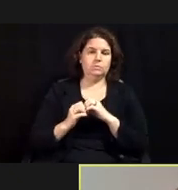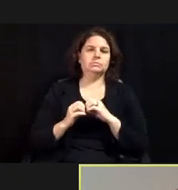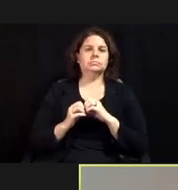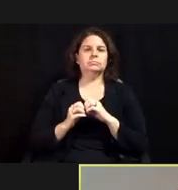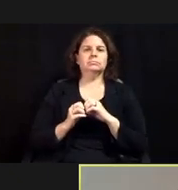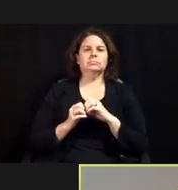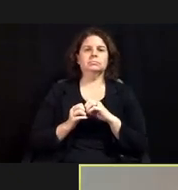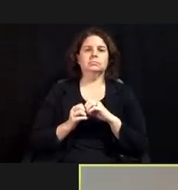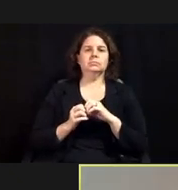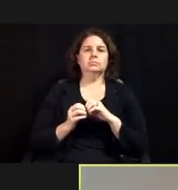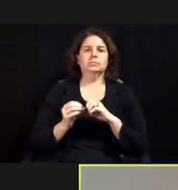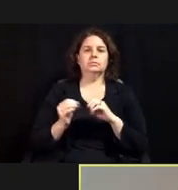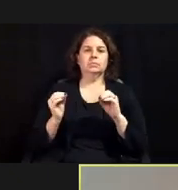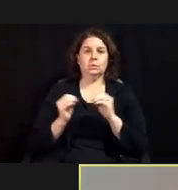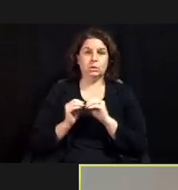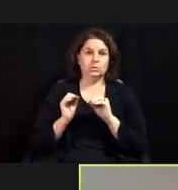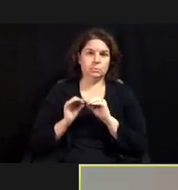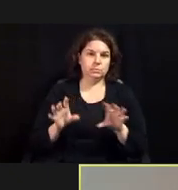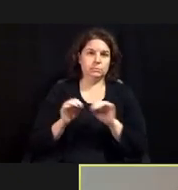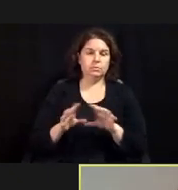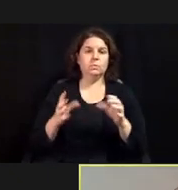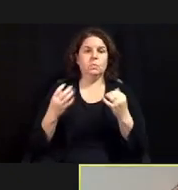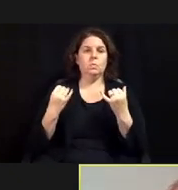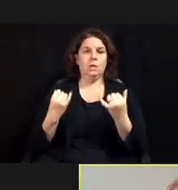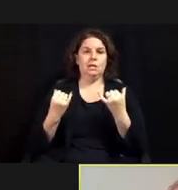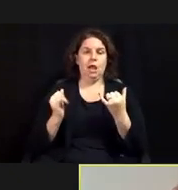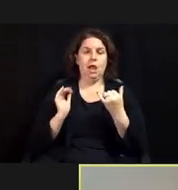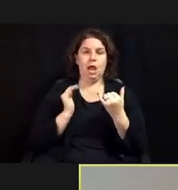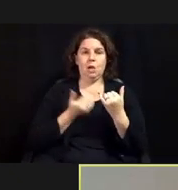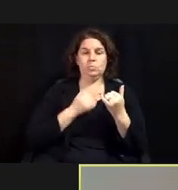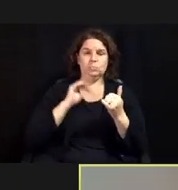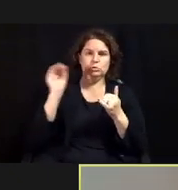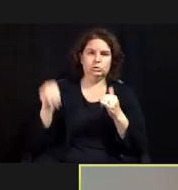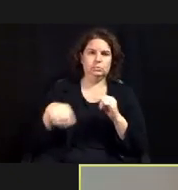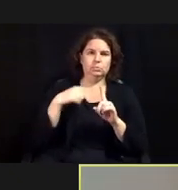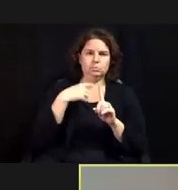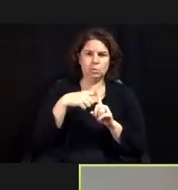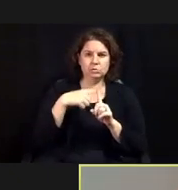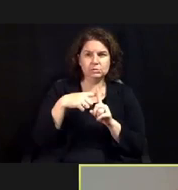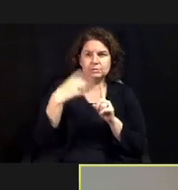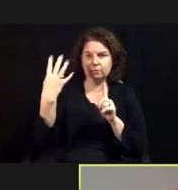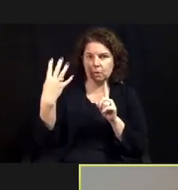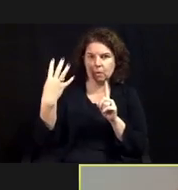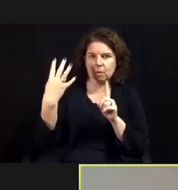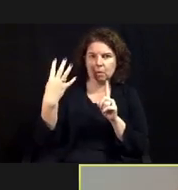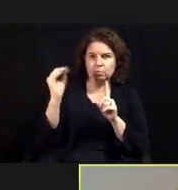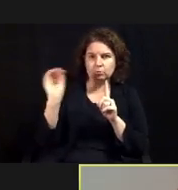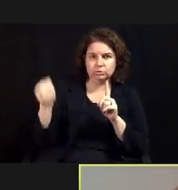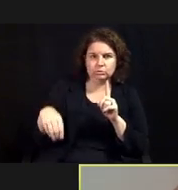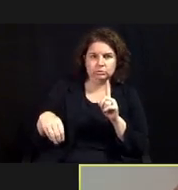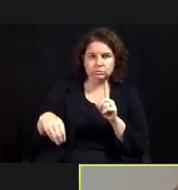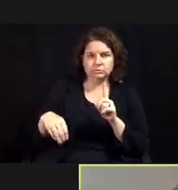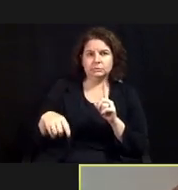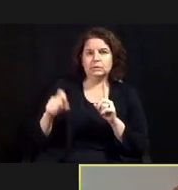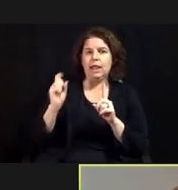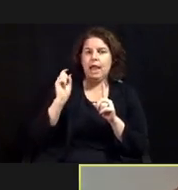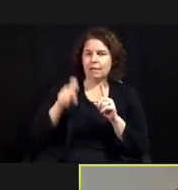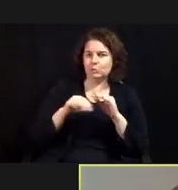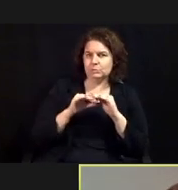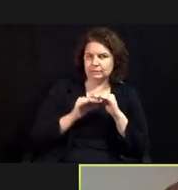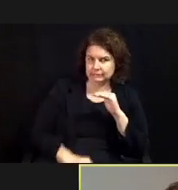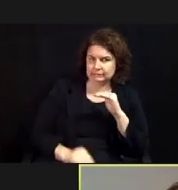now, our countywide percent positive is about 4%. We need to keep that beneath 8% to stay out of that tier